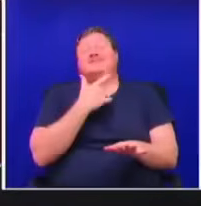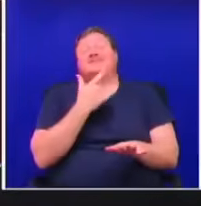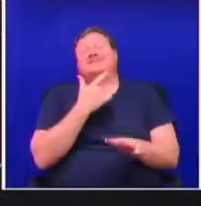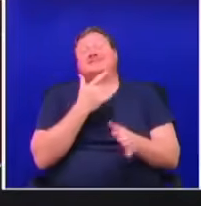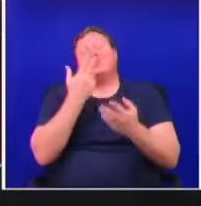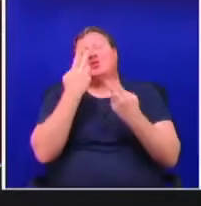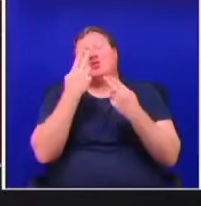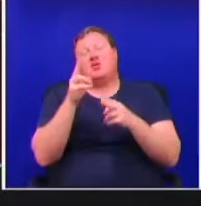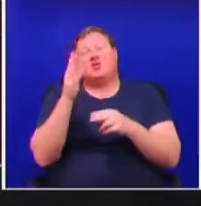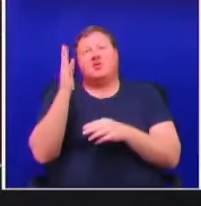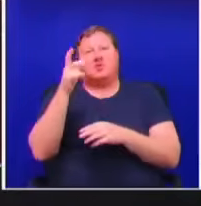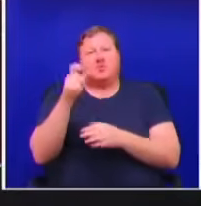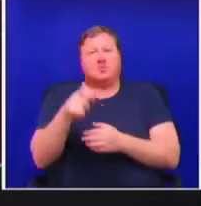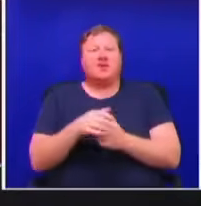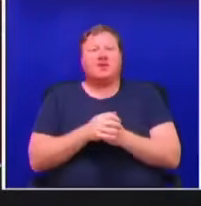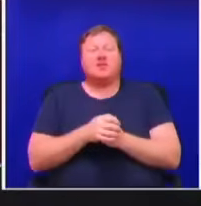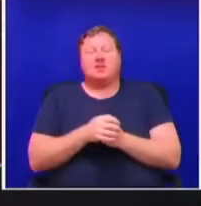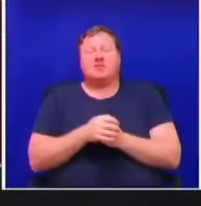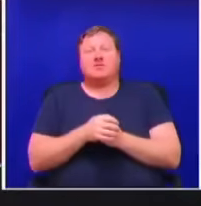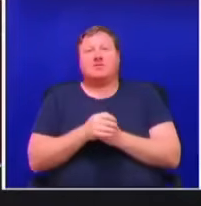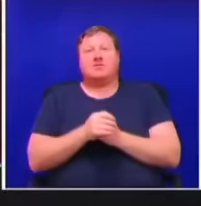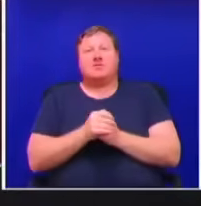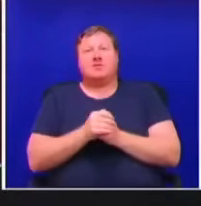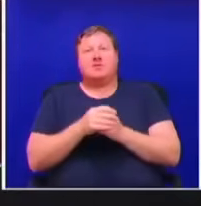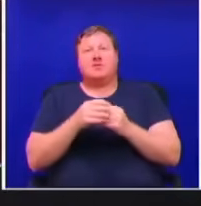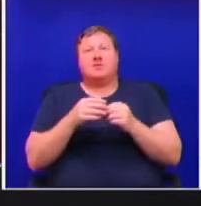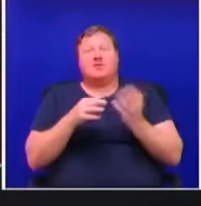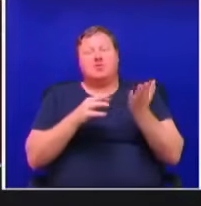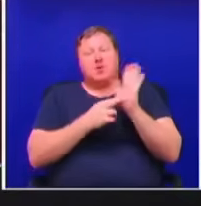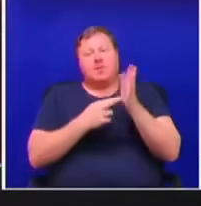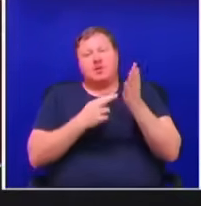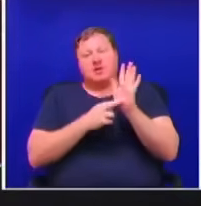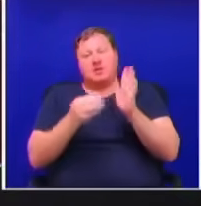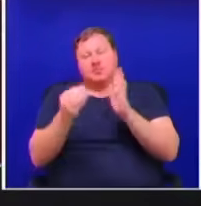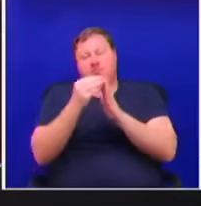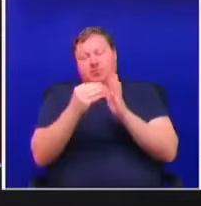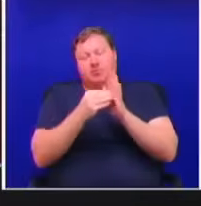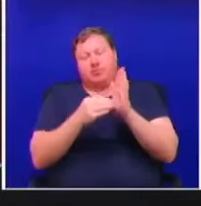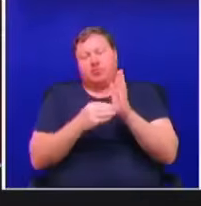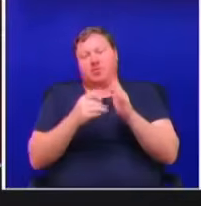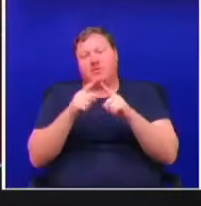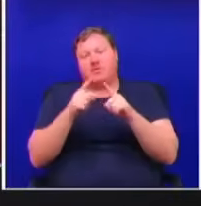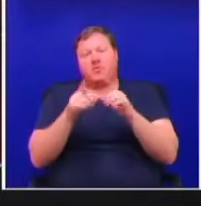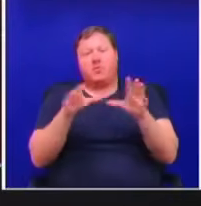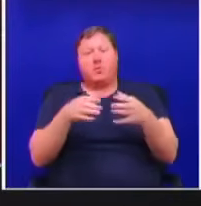Honorable Speaker, also among the represented organizations